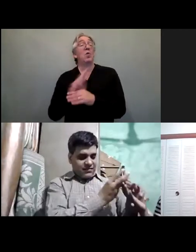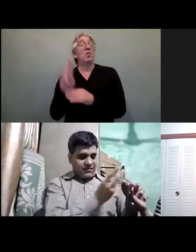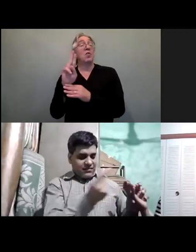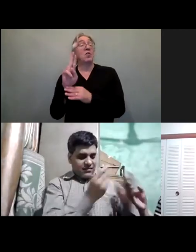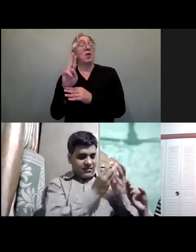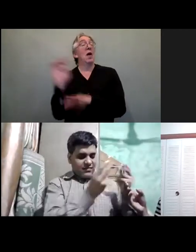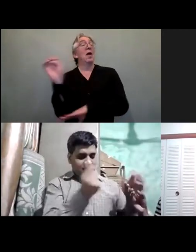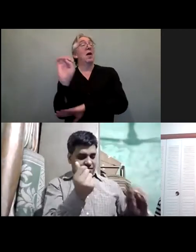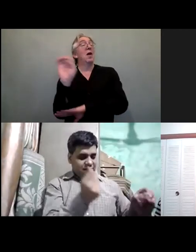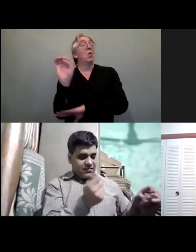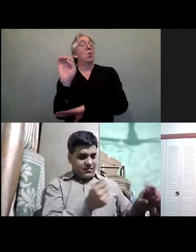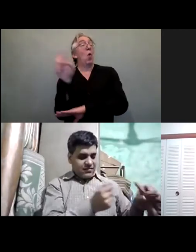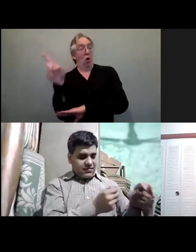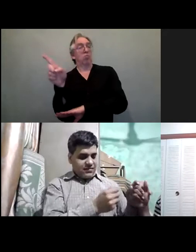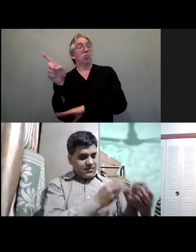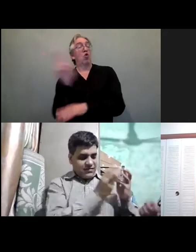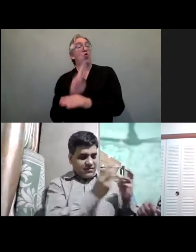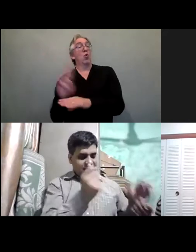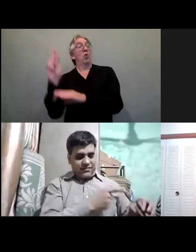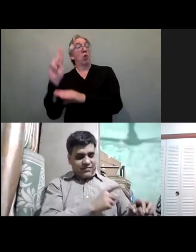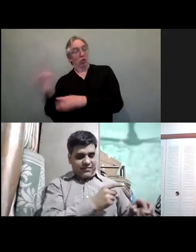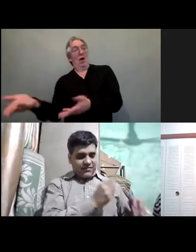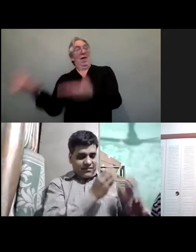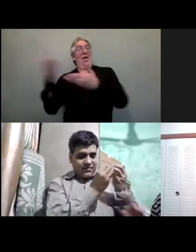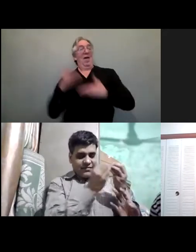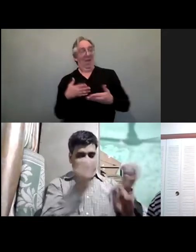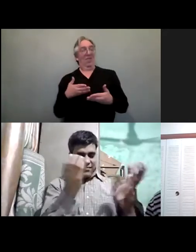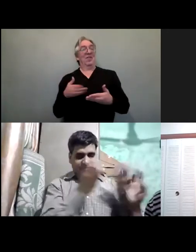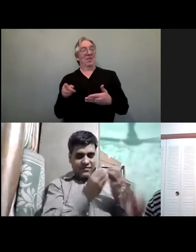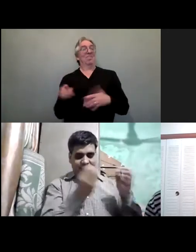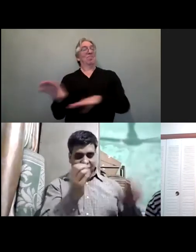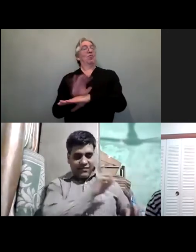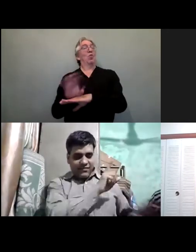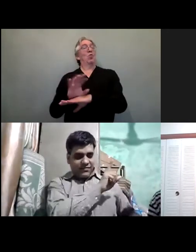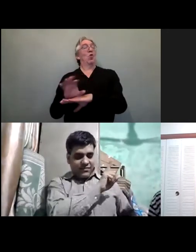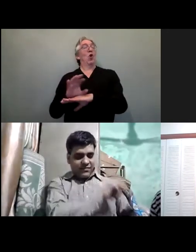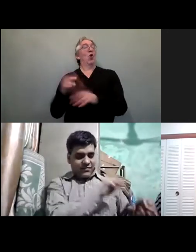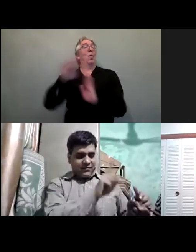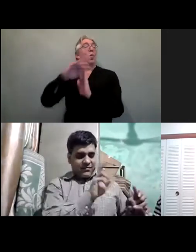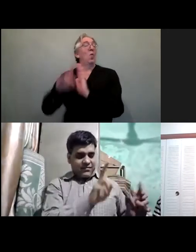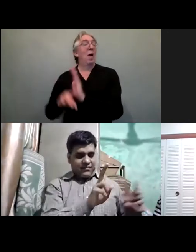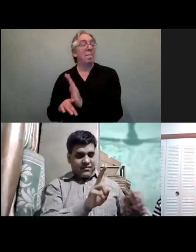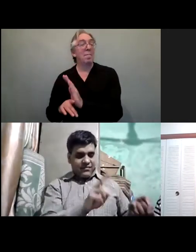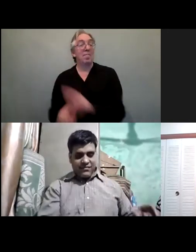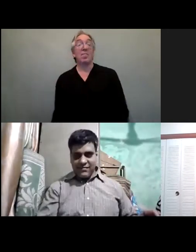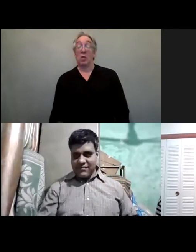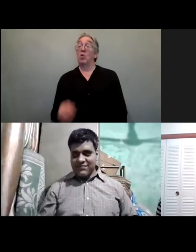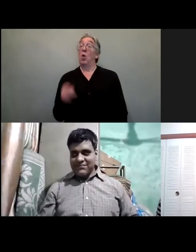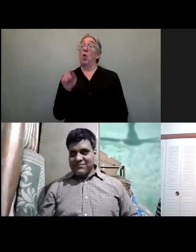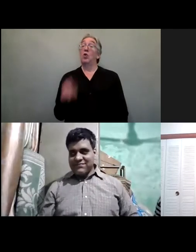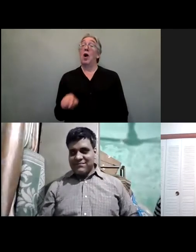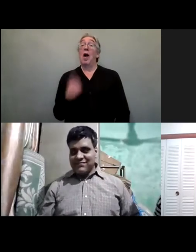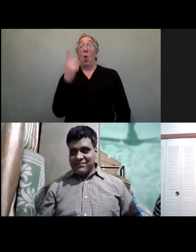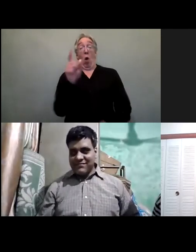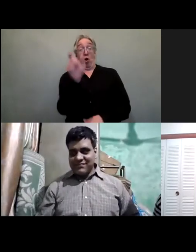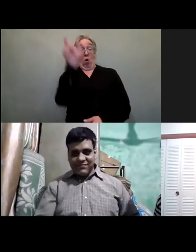Regarding the methodology of the courses, they have different online classes per week, 5 hours of classes